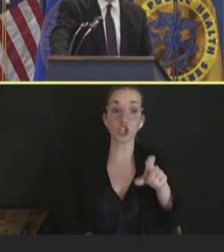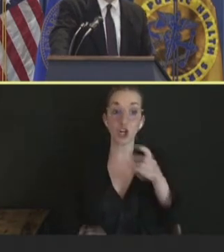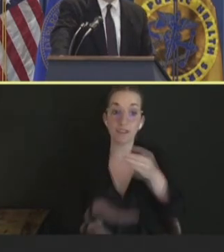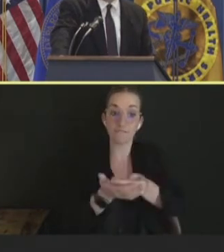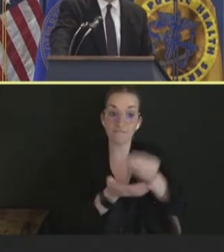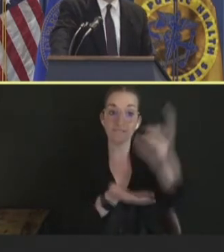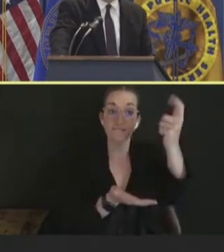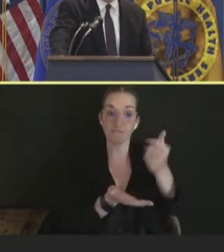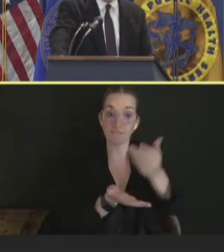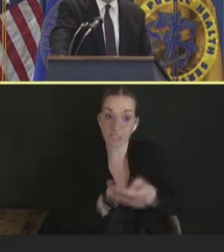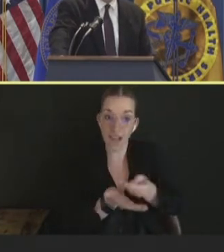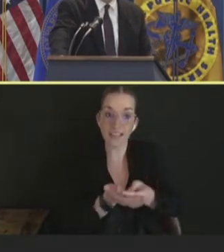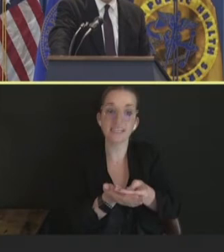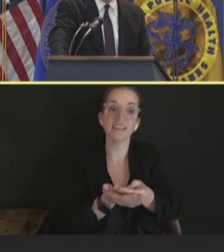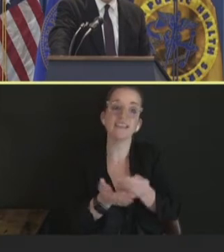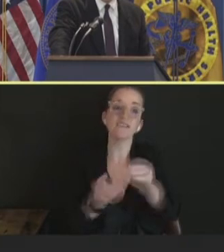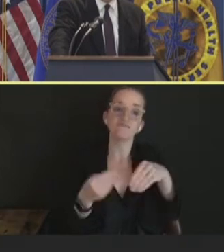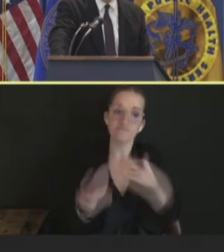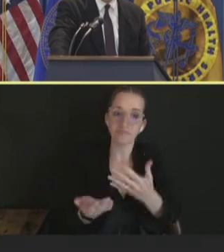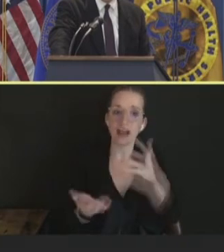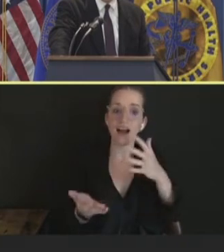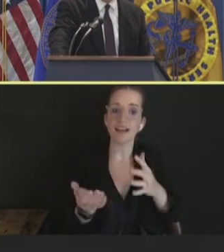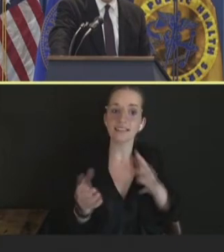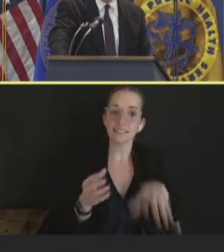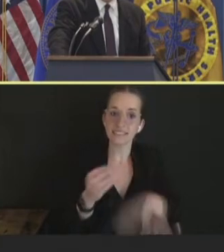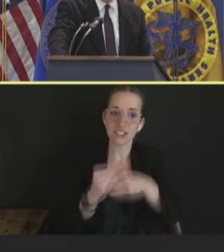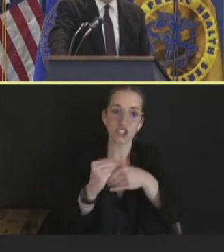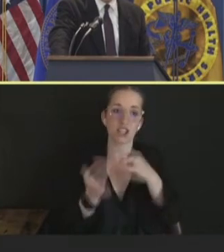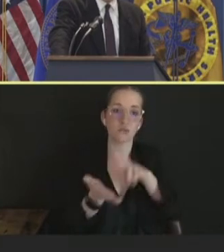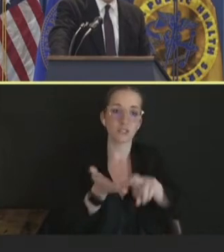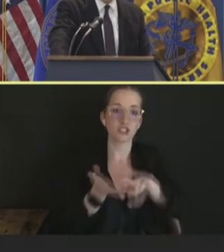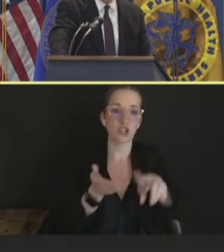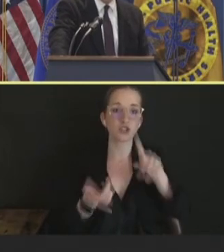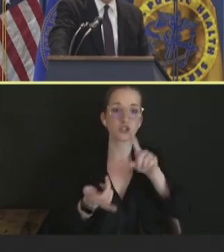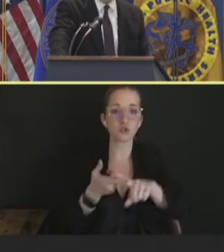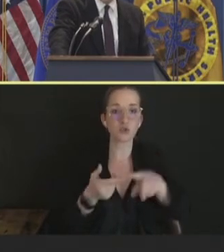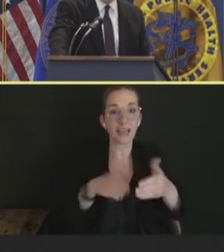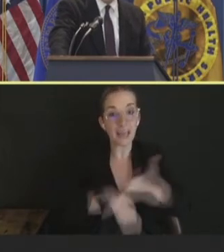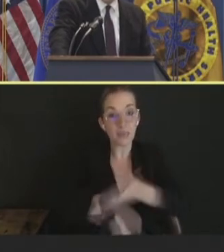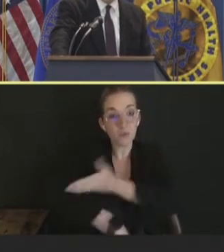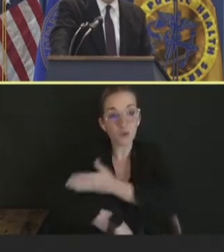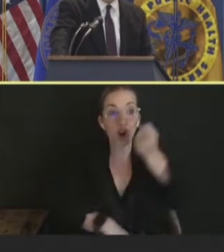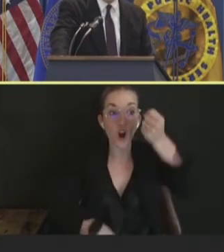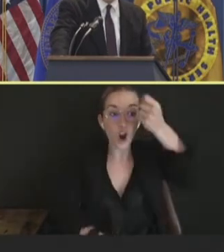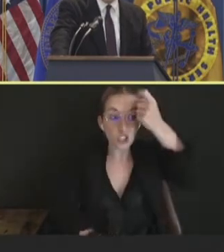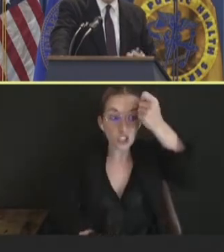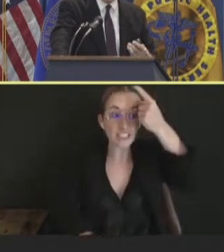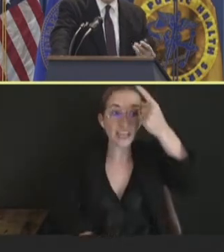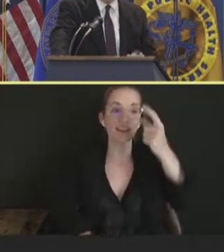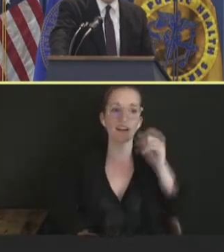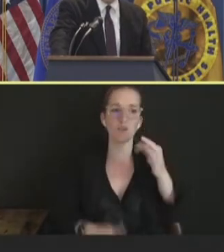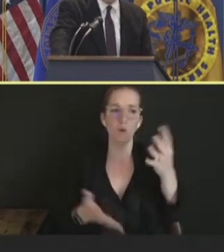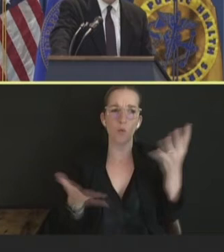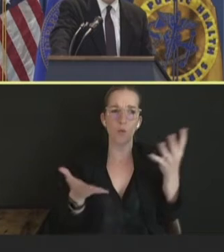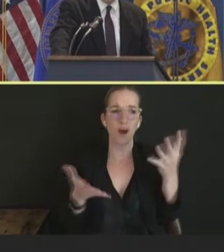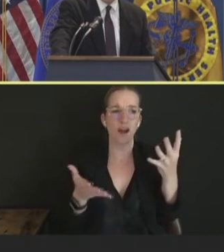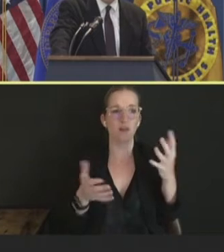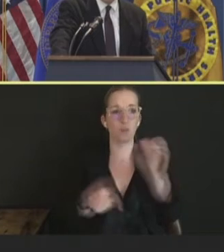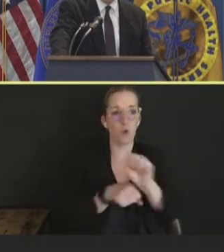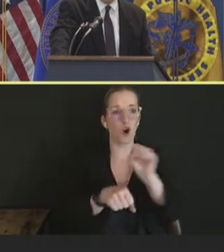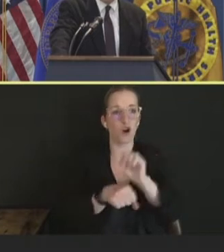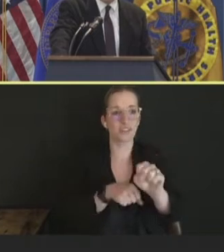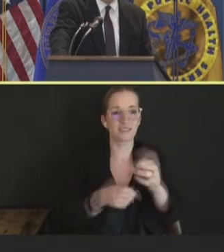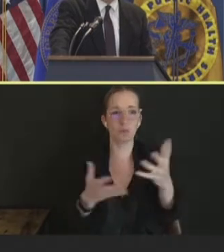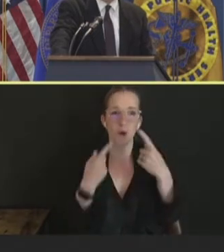understanding of what works to improve vaccine confidence in those individuals who are questioning vaccination or who are